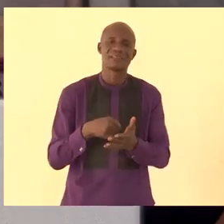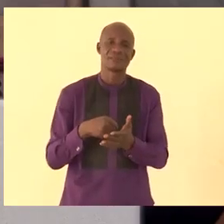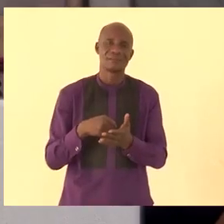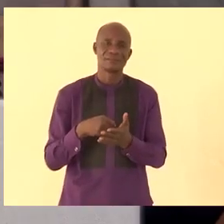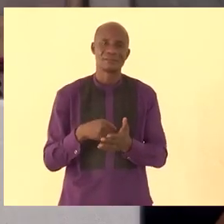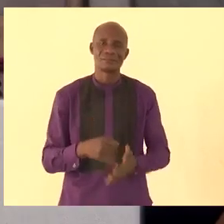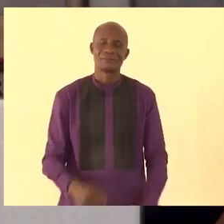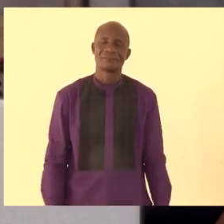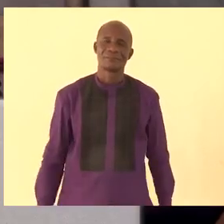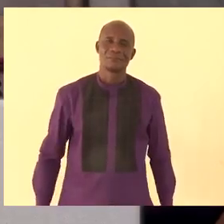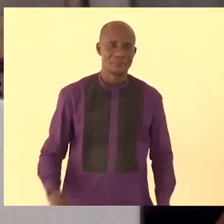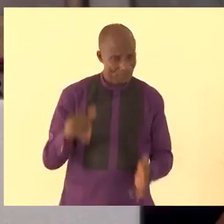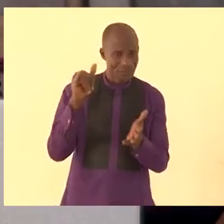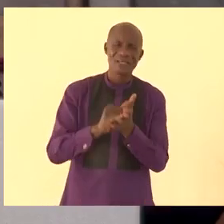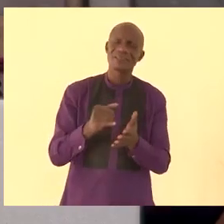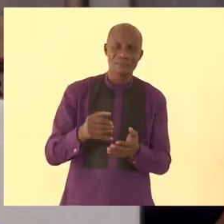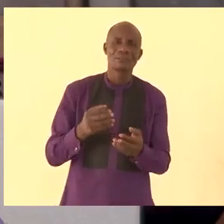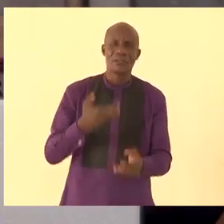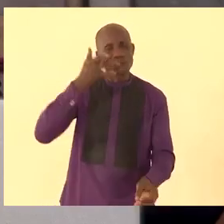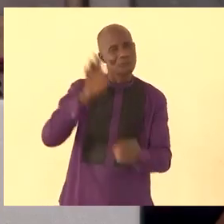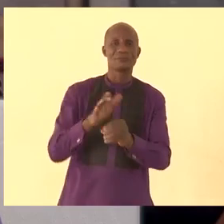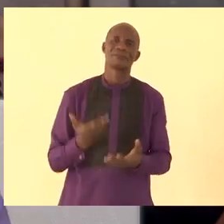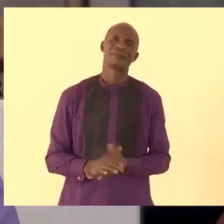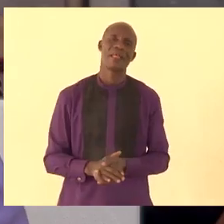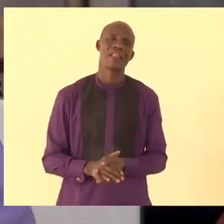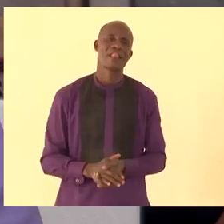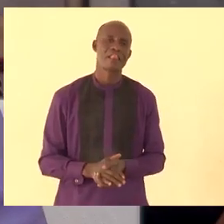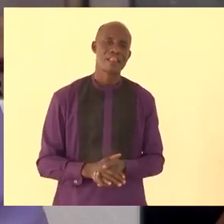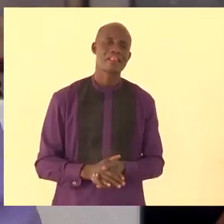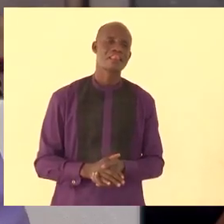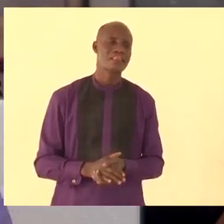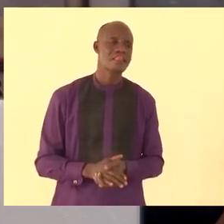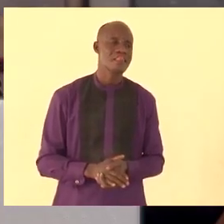contrition without thinking? That's a commitment.